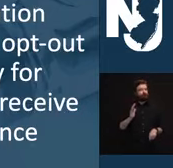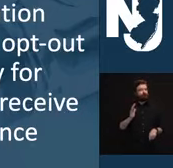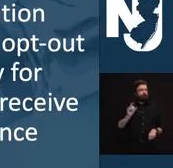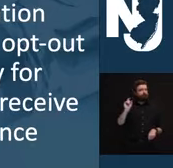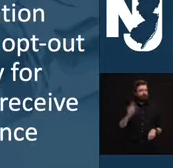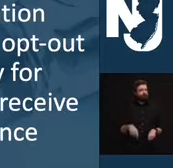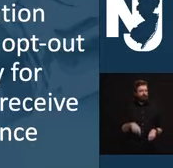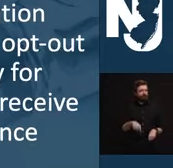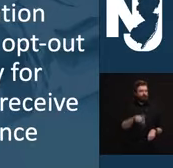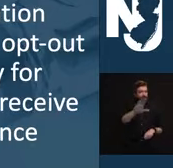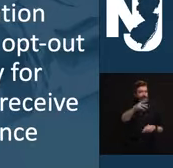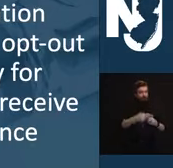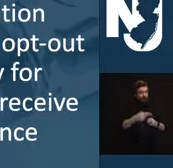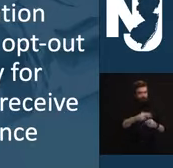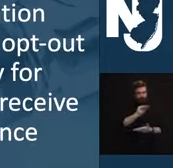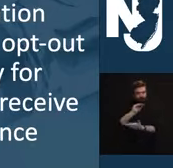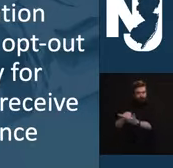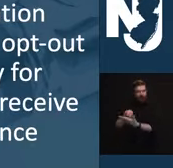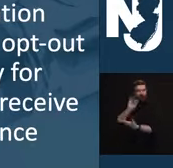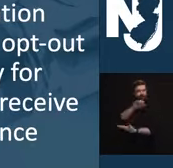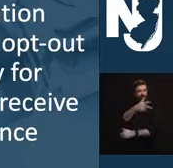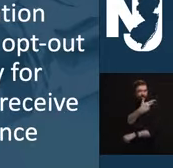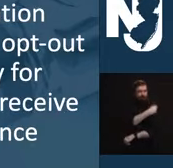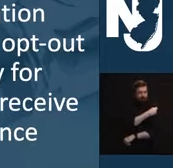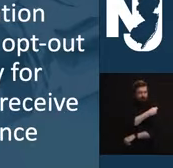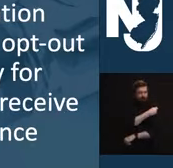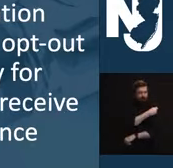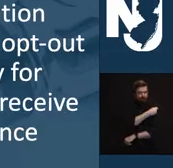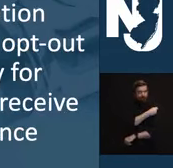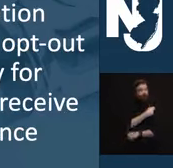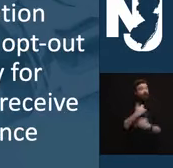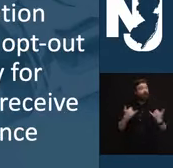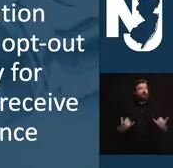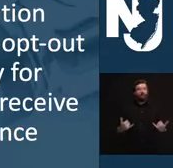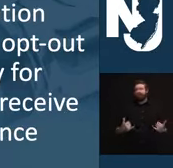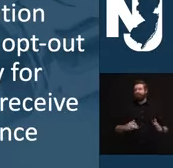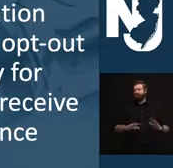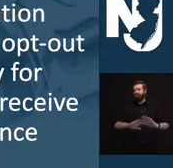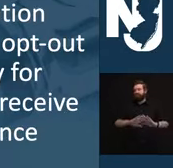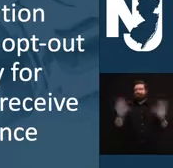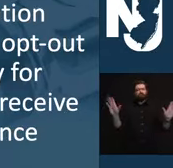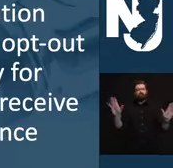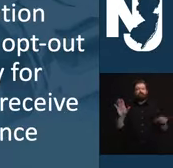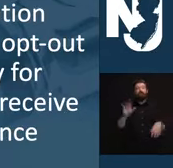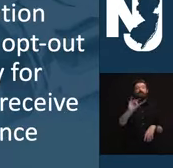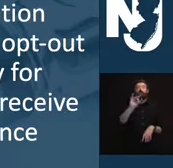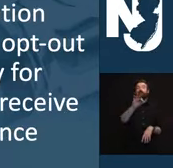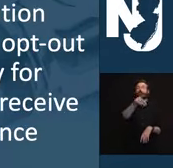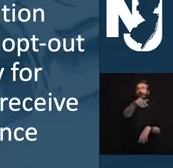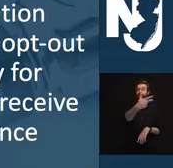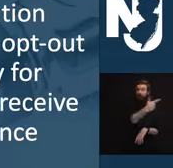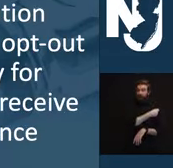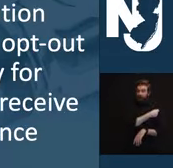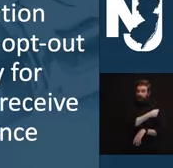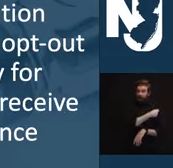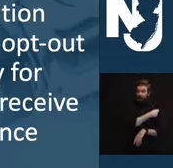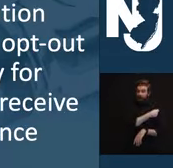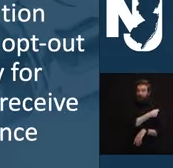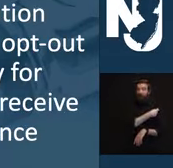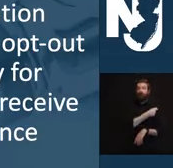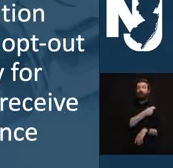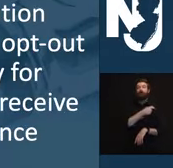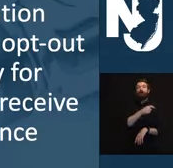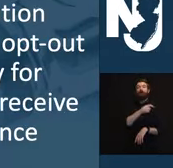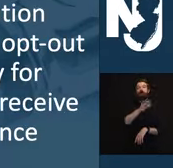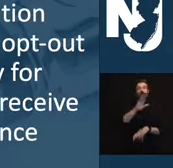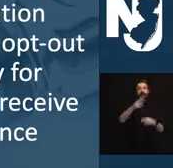to receive a COVID-19 vaccination. This means that if you wish to be vaccinated against